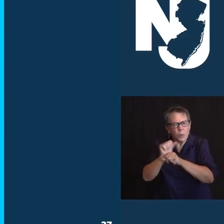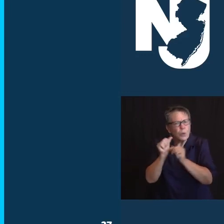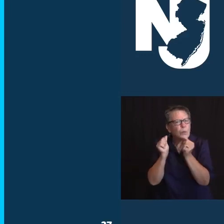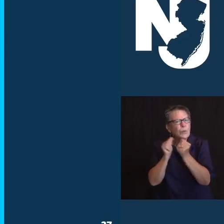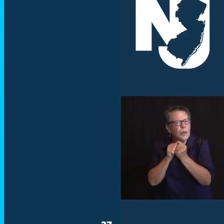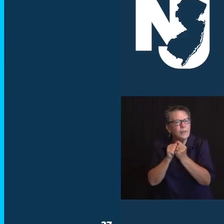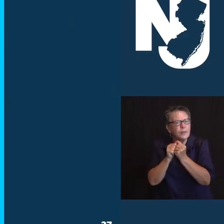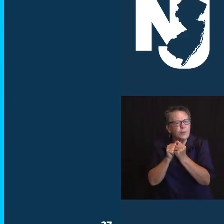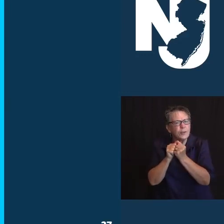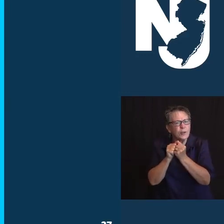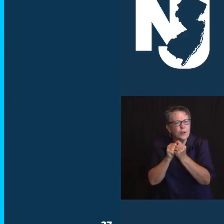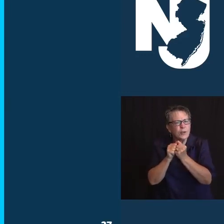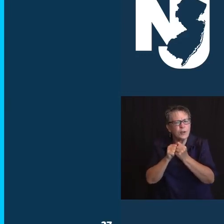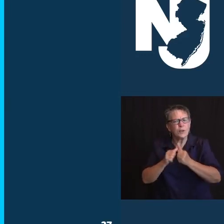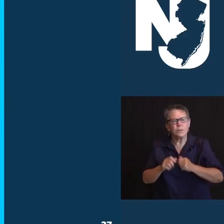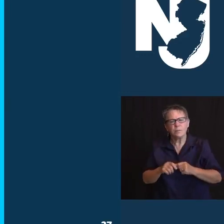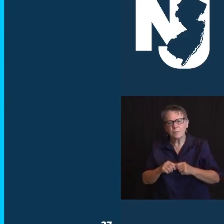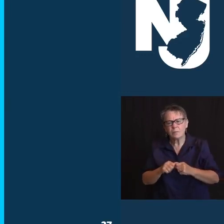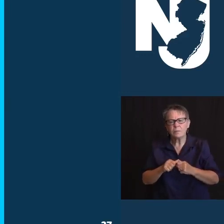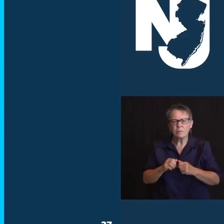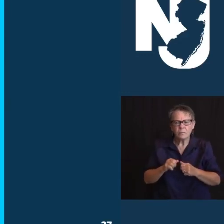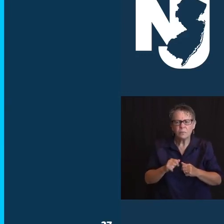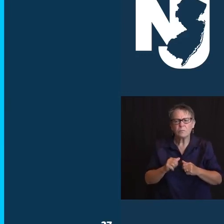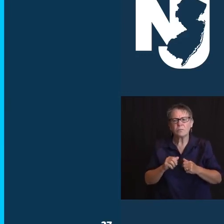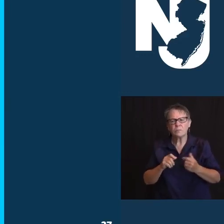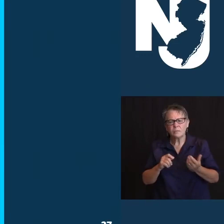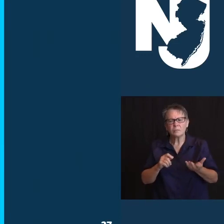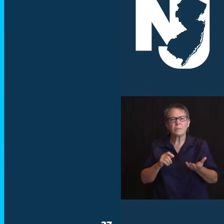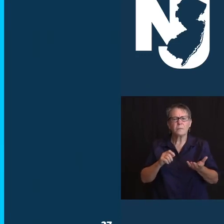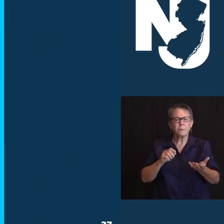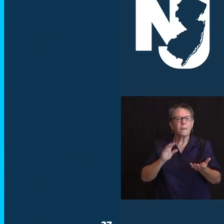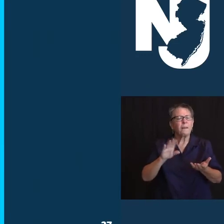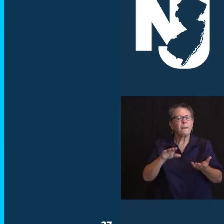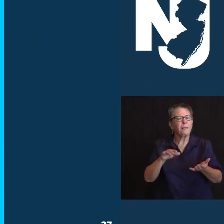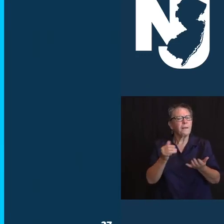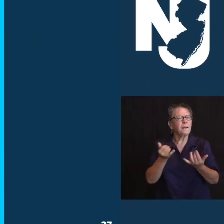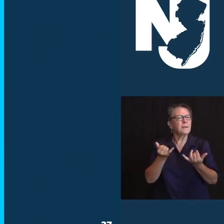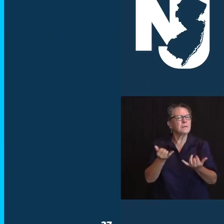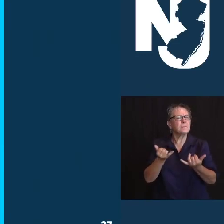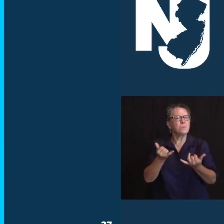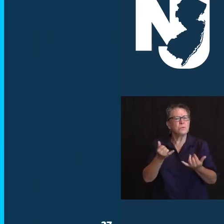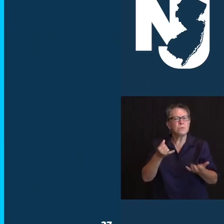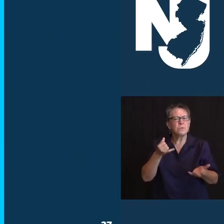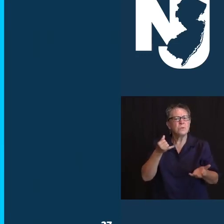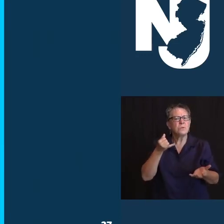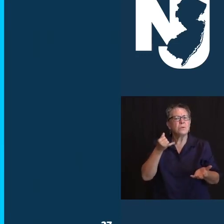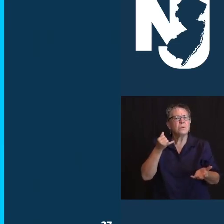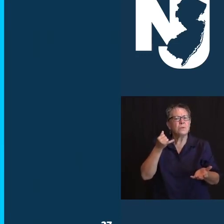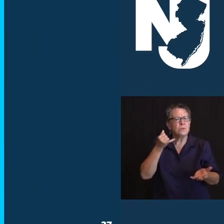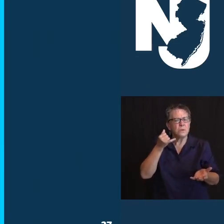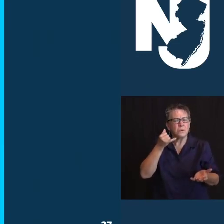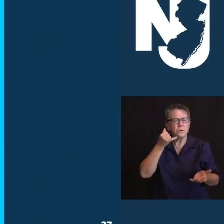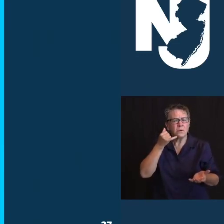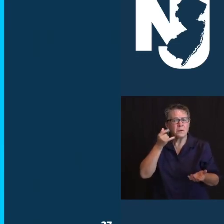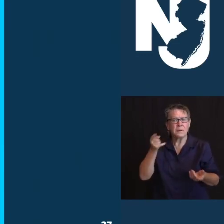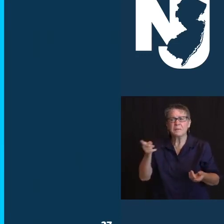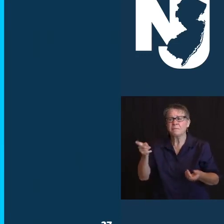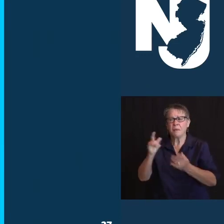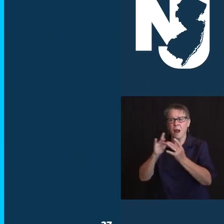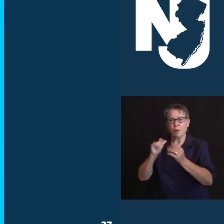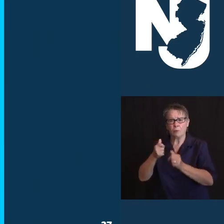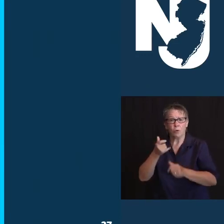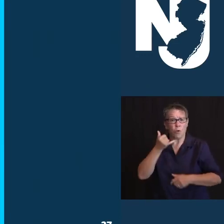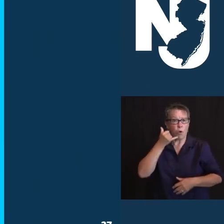them back. To ensure that you have the care you need and the support to keep you and your family safe, they may ask you